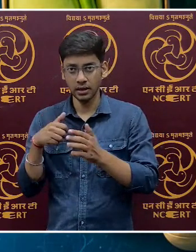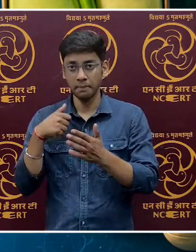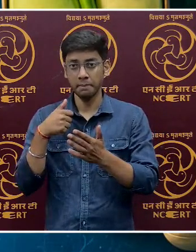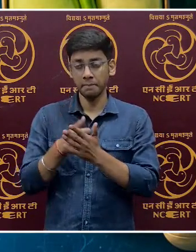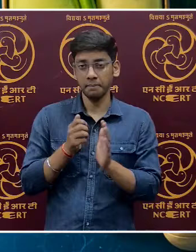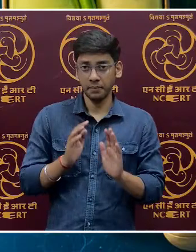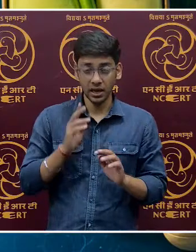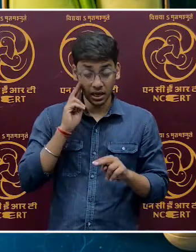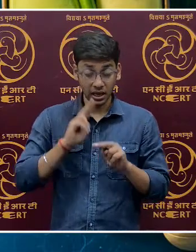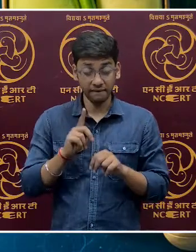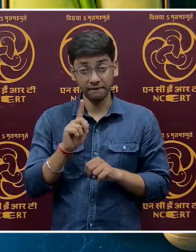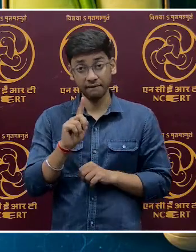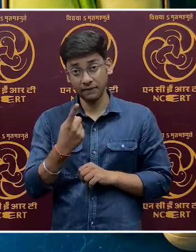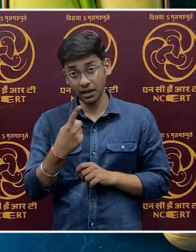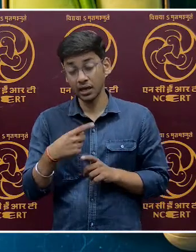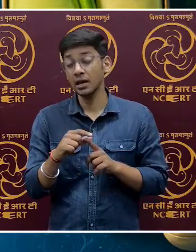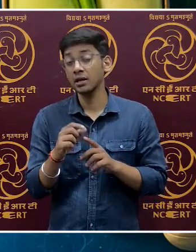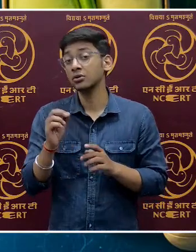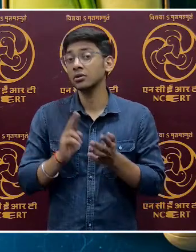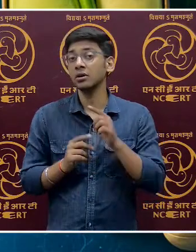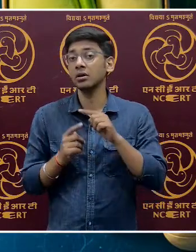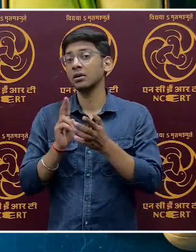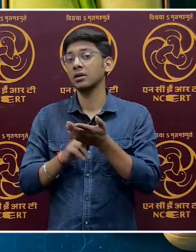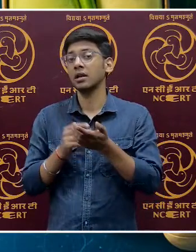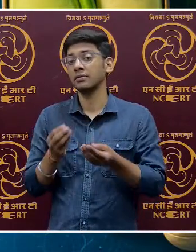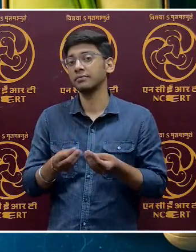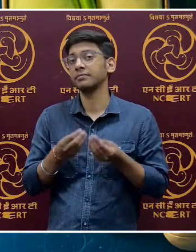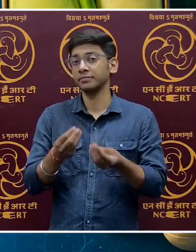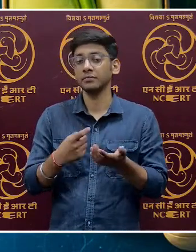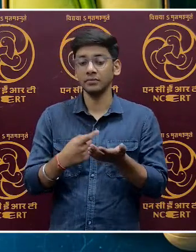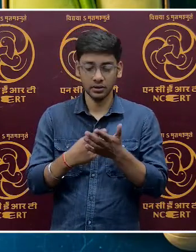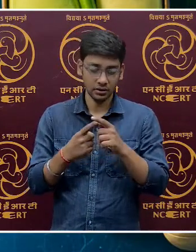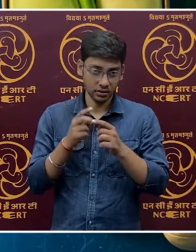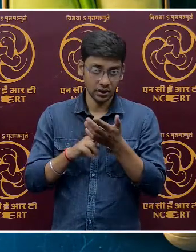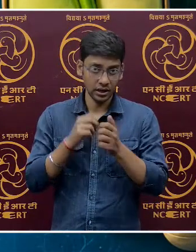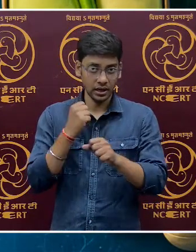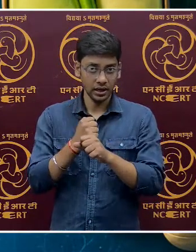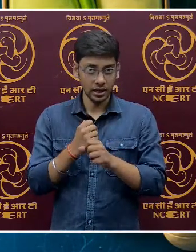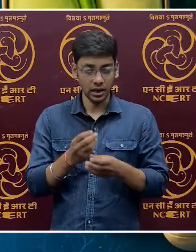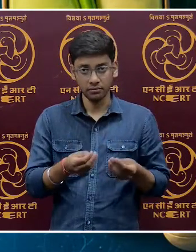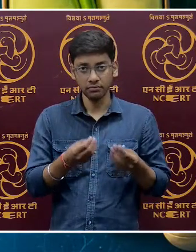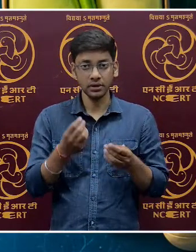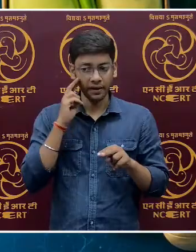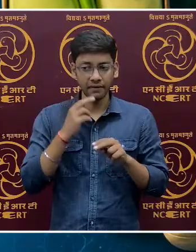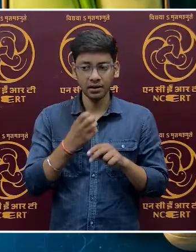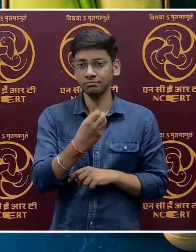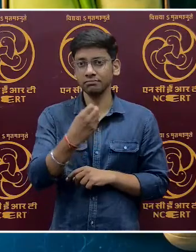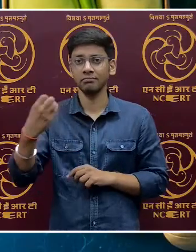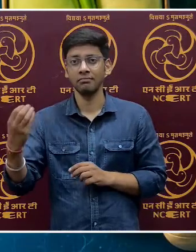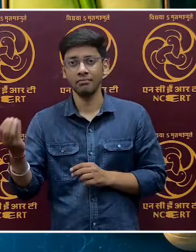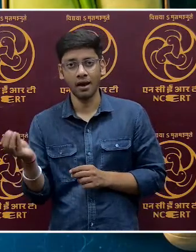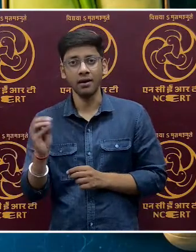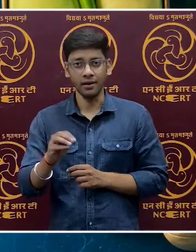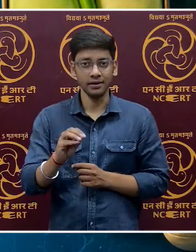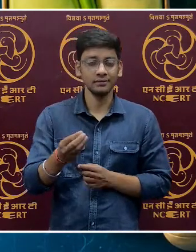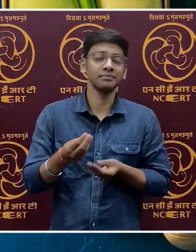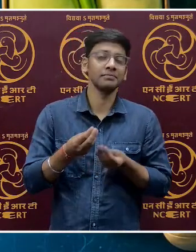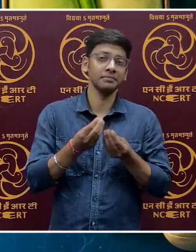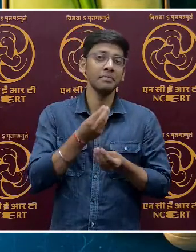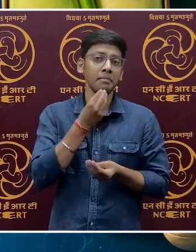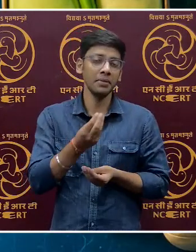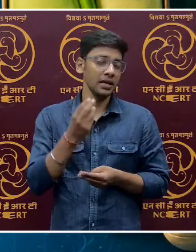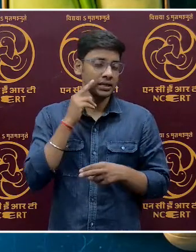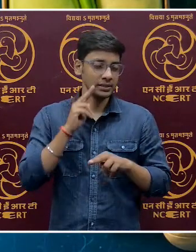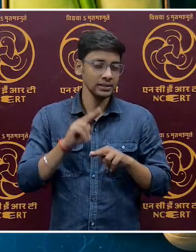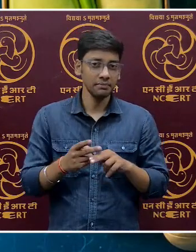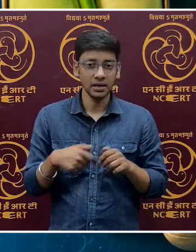course once you enjoy your content, please give a rating also to it. Well, we will proceed it little bit later. Now you can see